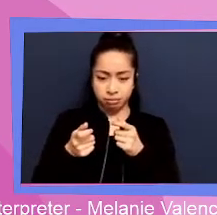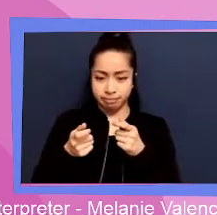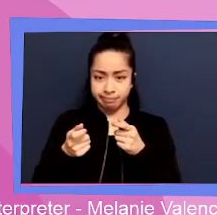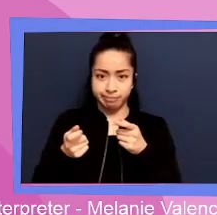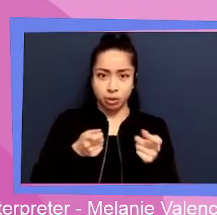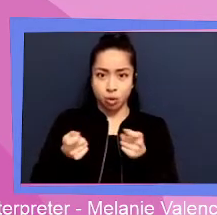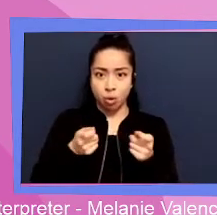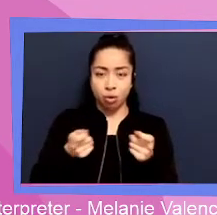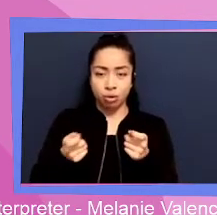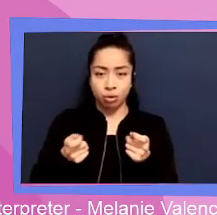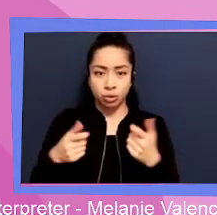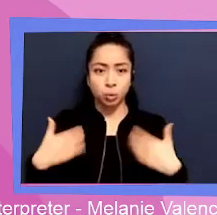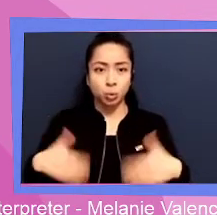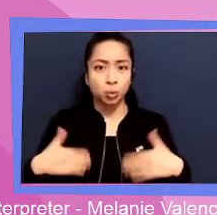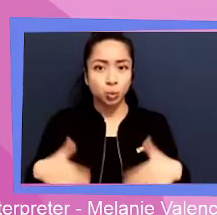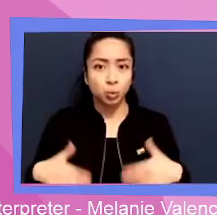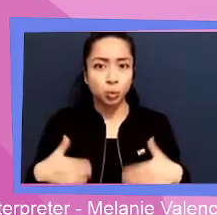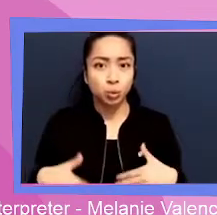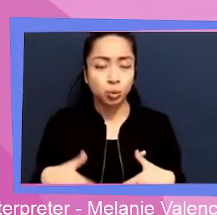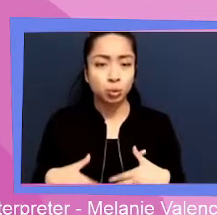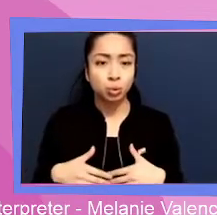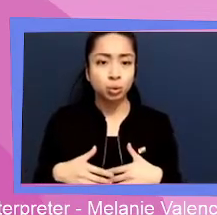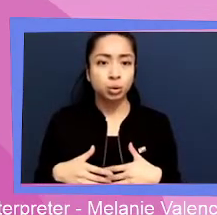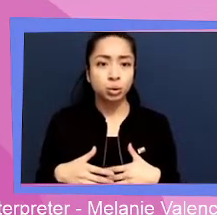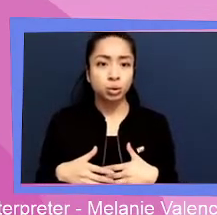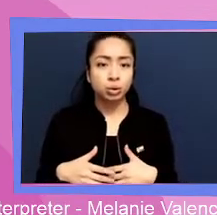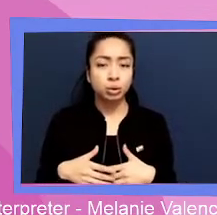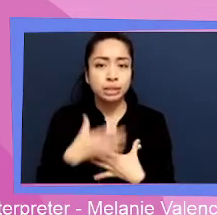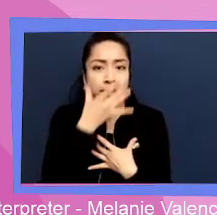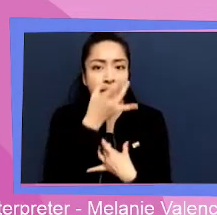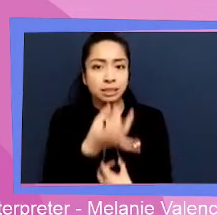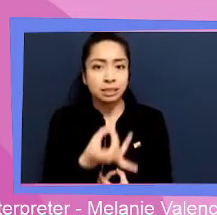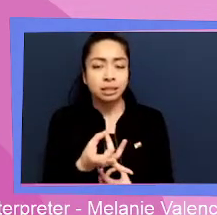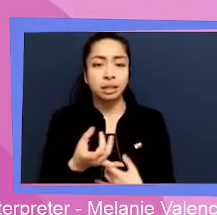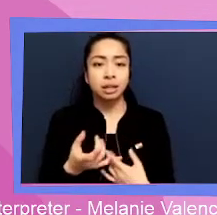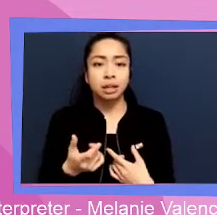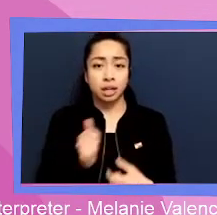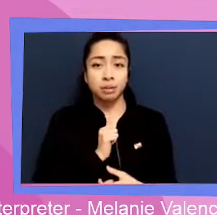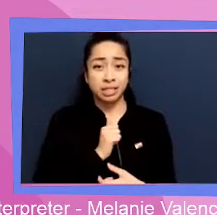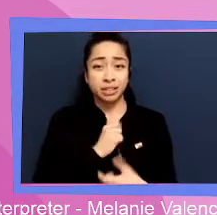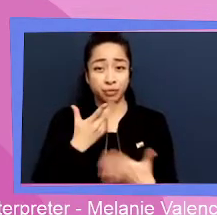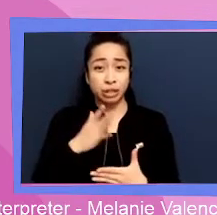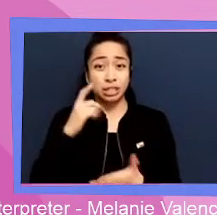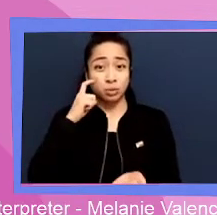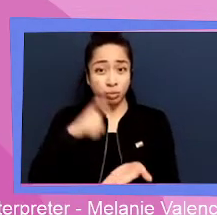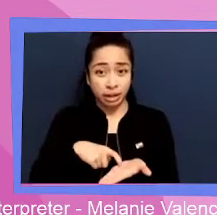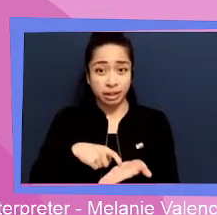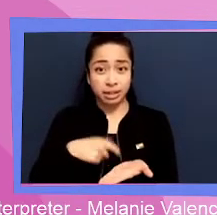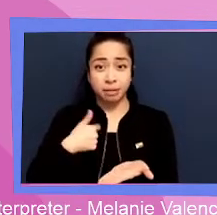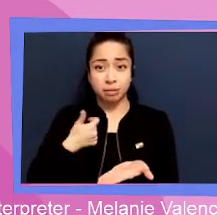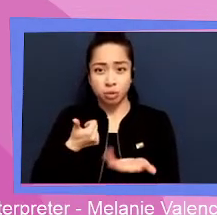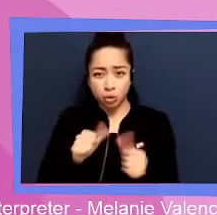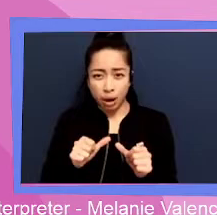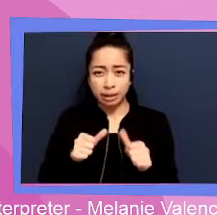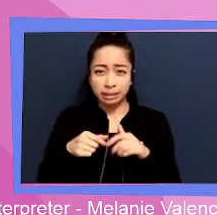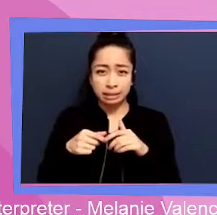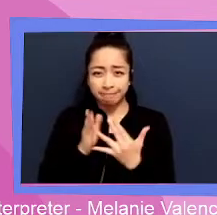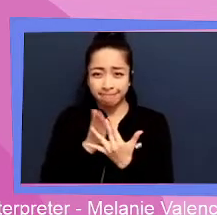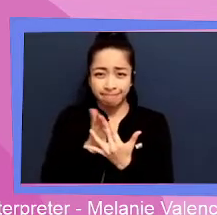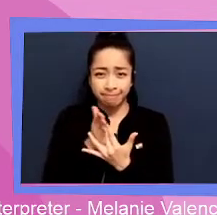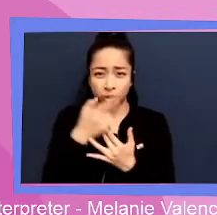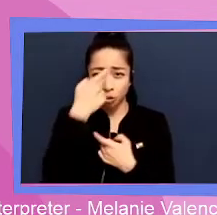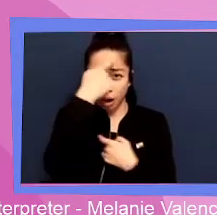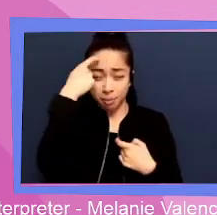is quite inviting to me, to be honest. Like, I know that I'm navigating trauma and that trauma is difficult in itself, but